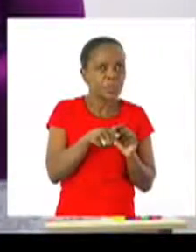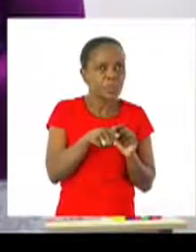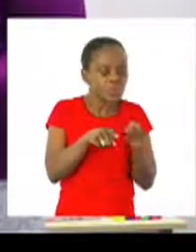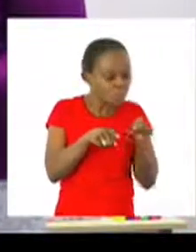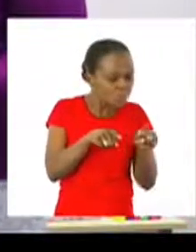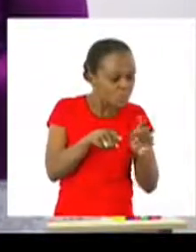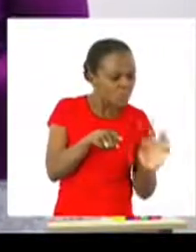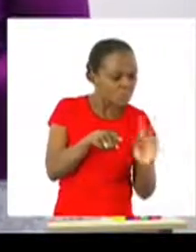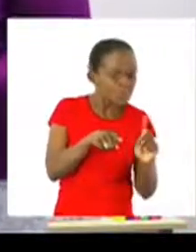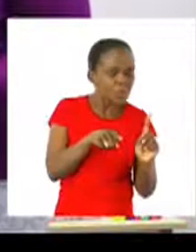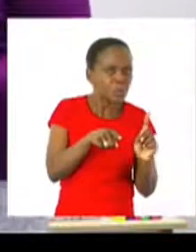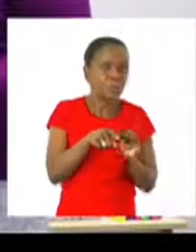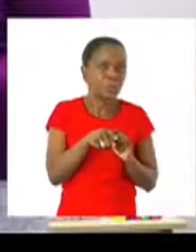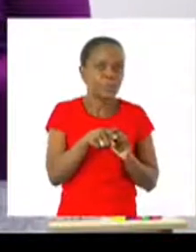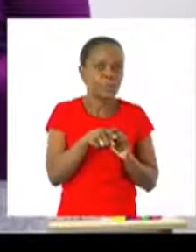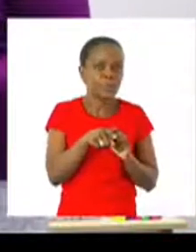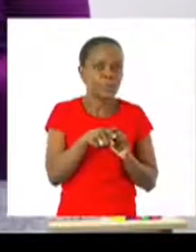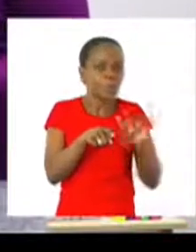149.